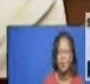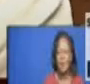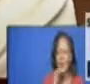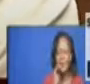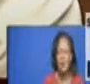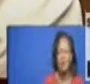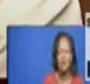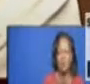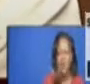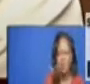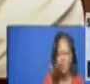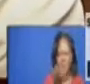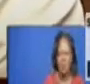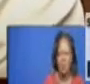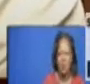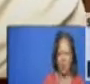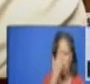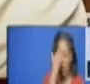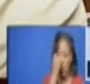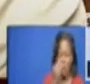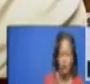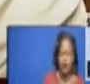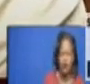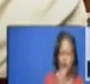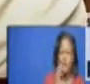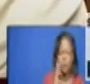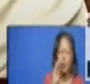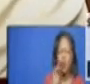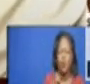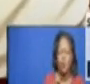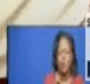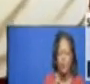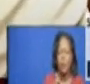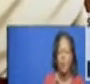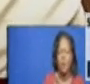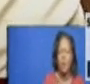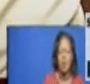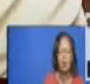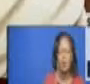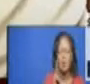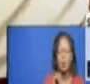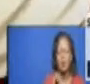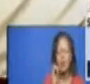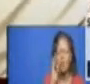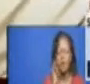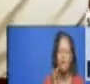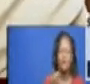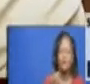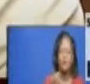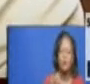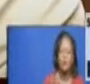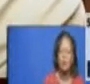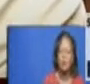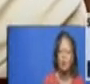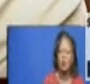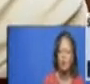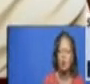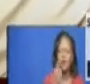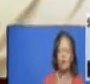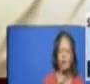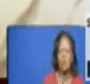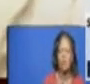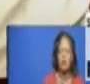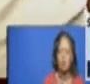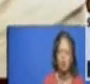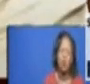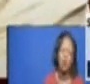room, so that we formed Wahome and Akendi, where if I am taken, approved by this committee,